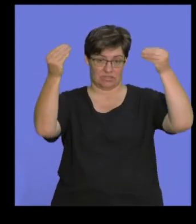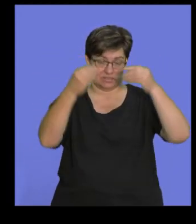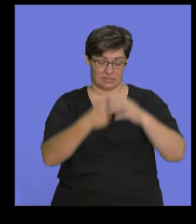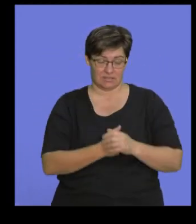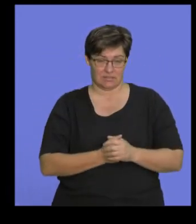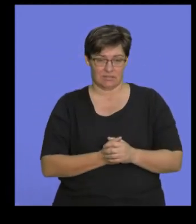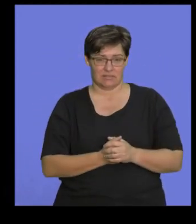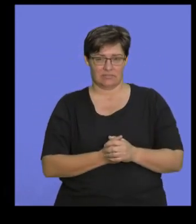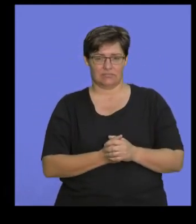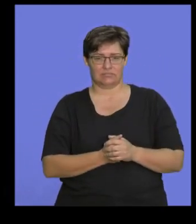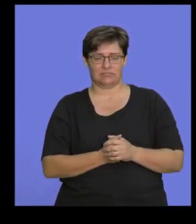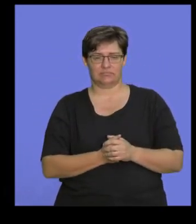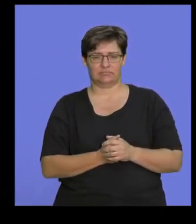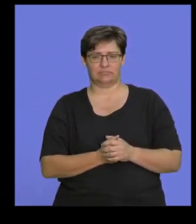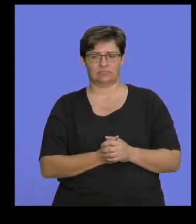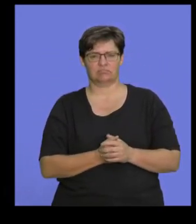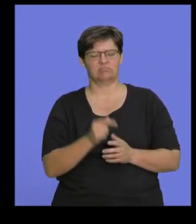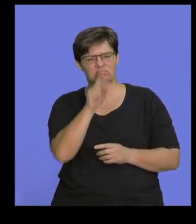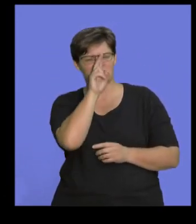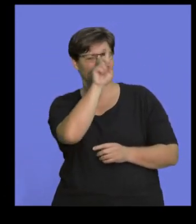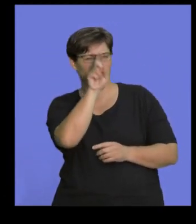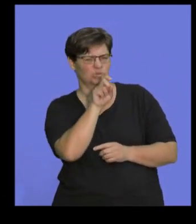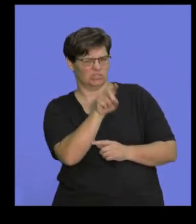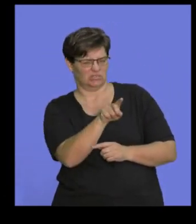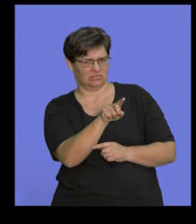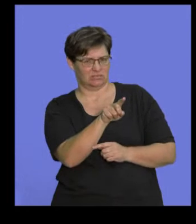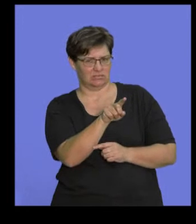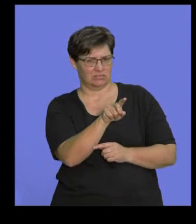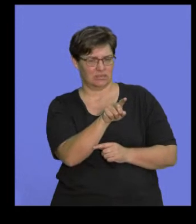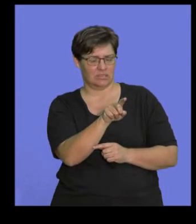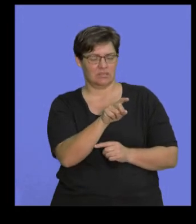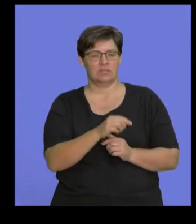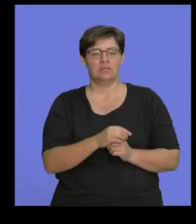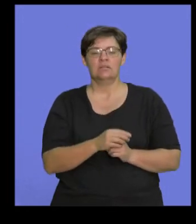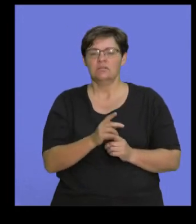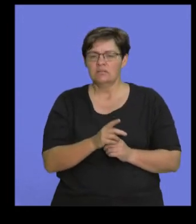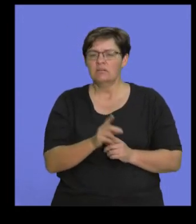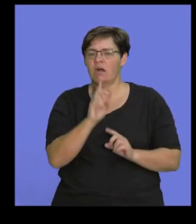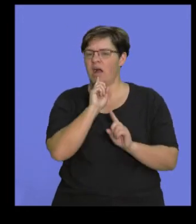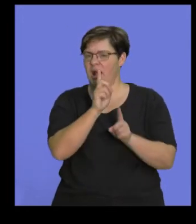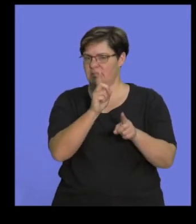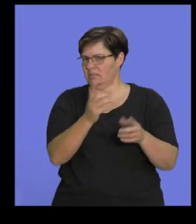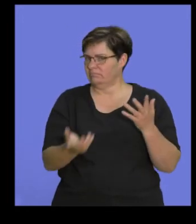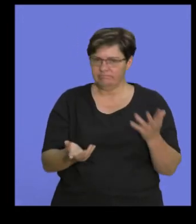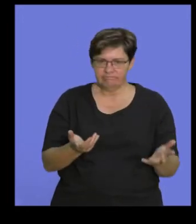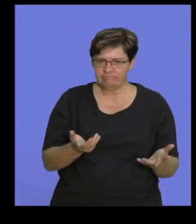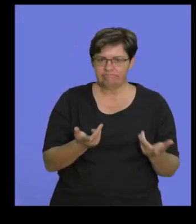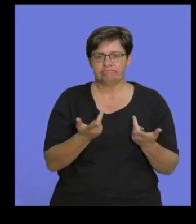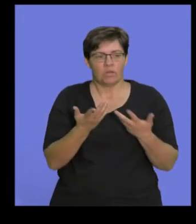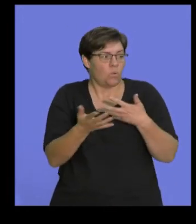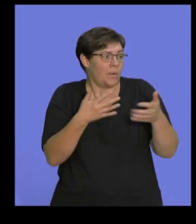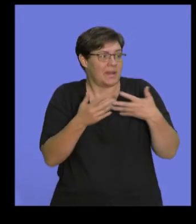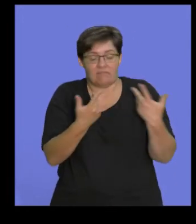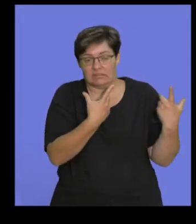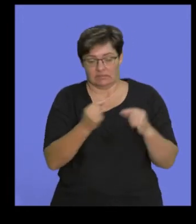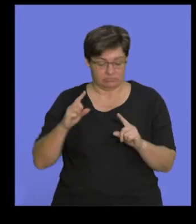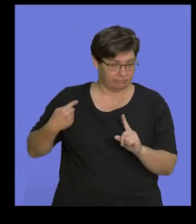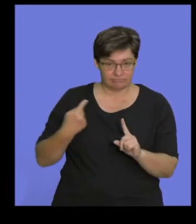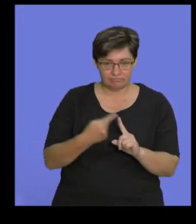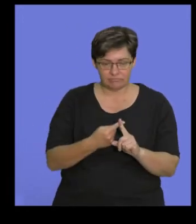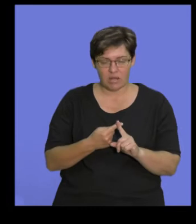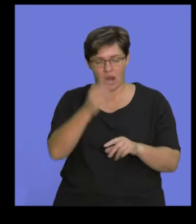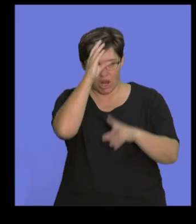this question and just see if we can then answer this and make whatever that we've done so far to have some